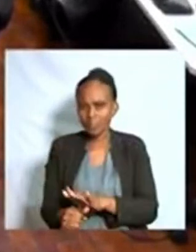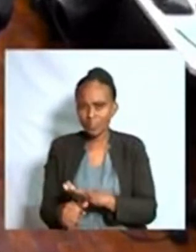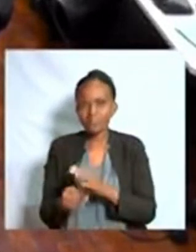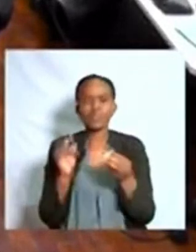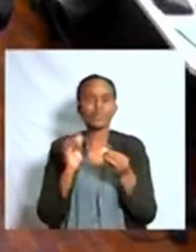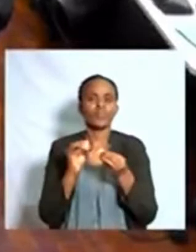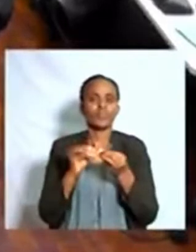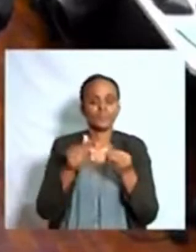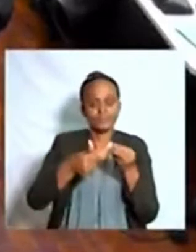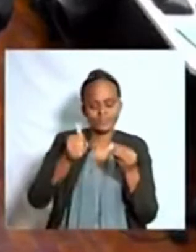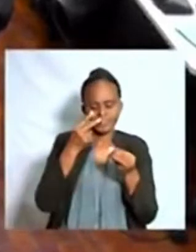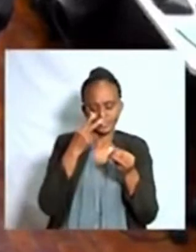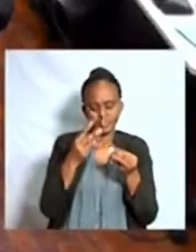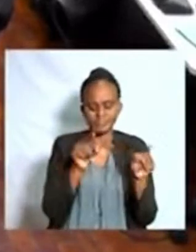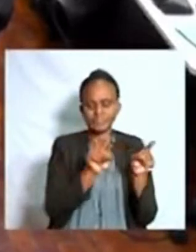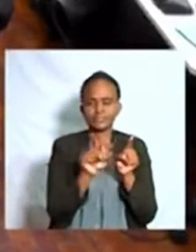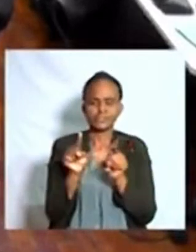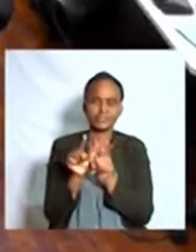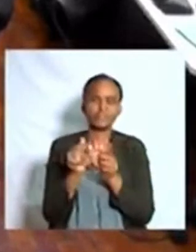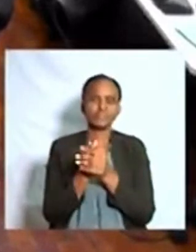should also